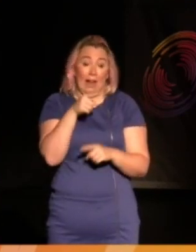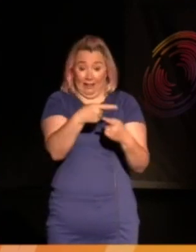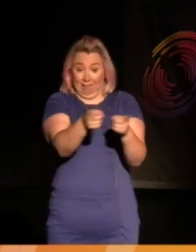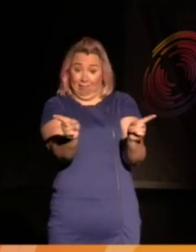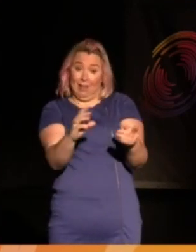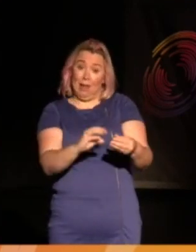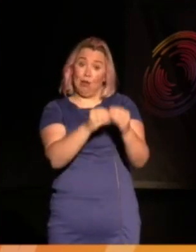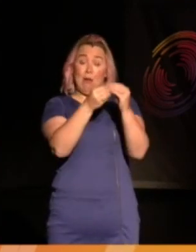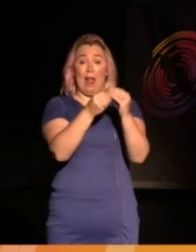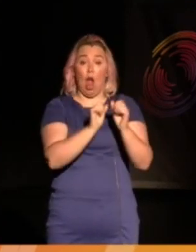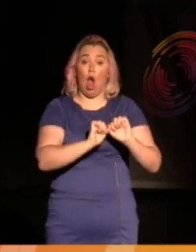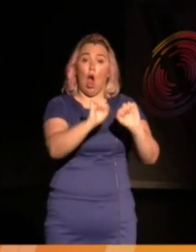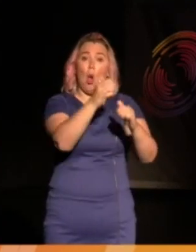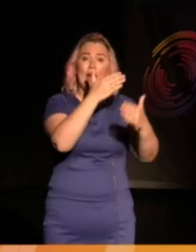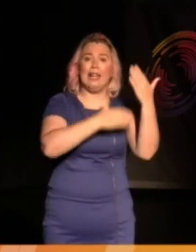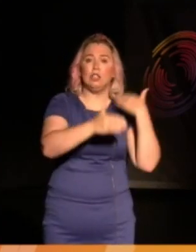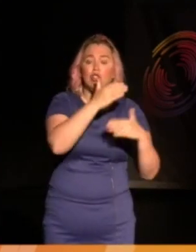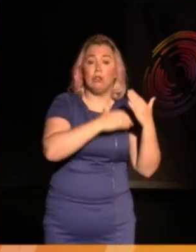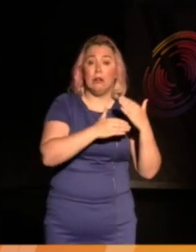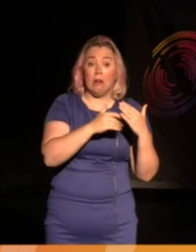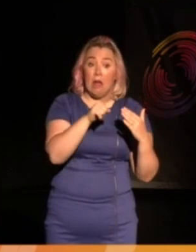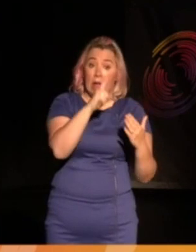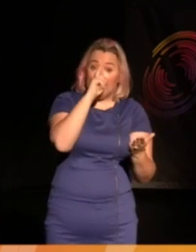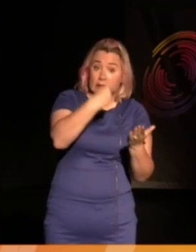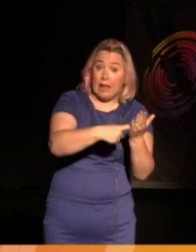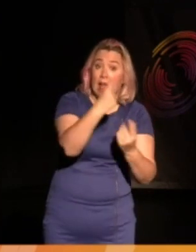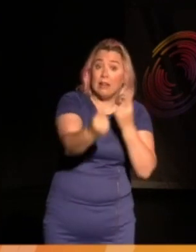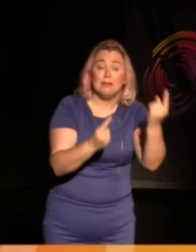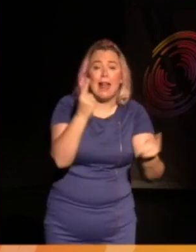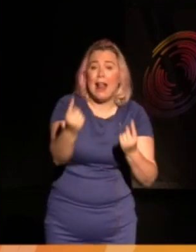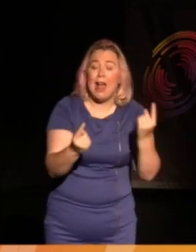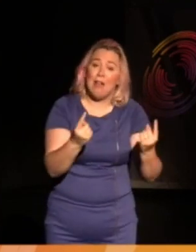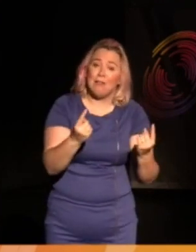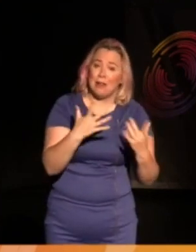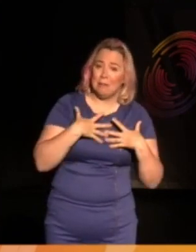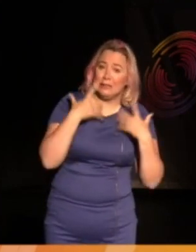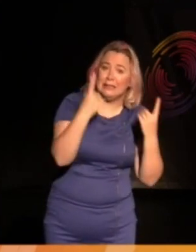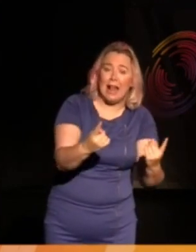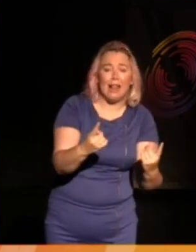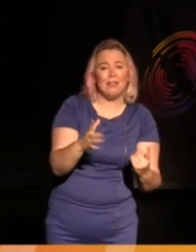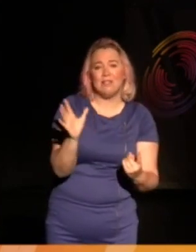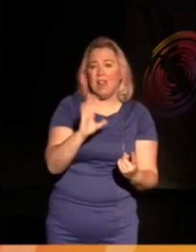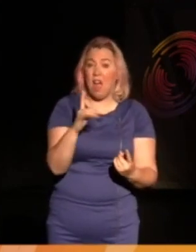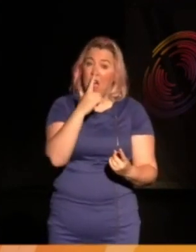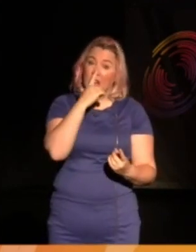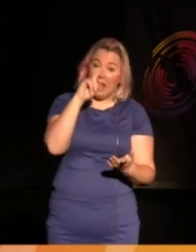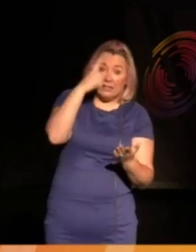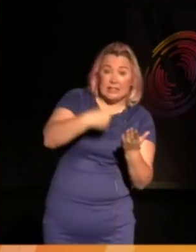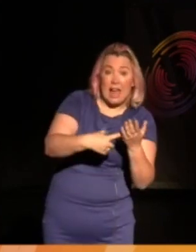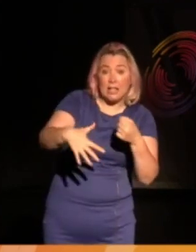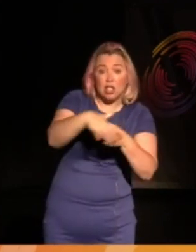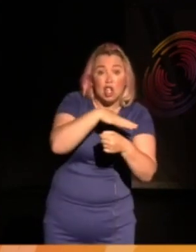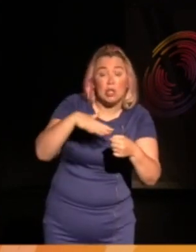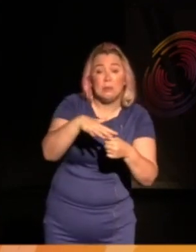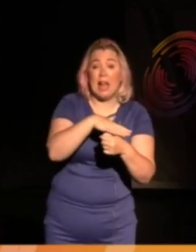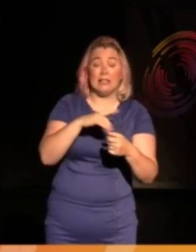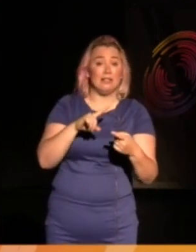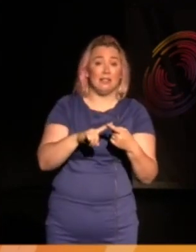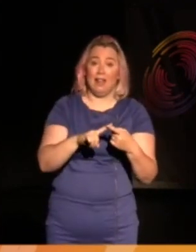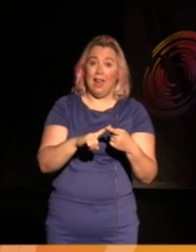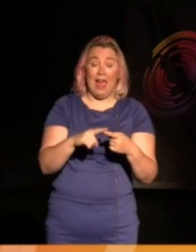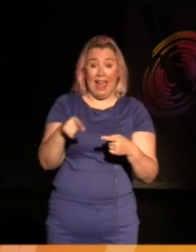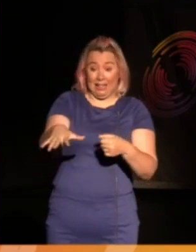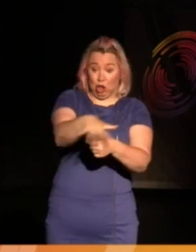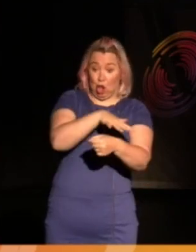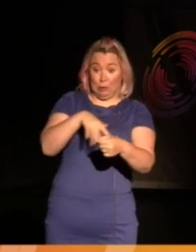history, but they do not make it as they please. They do not make it under self-selected circumstances, but under circumstances existing